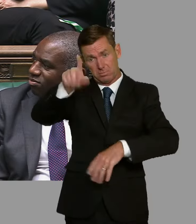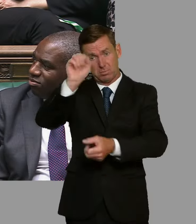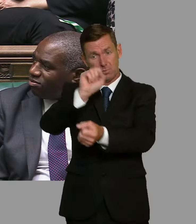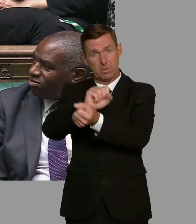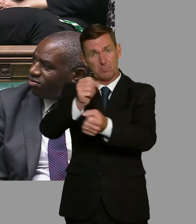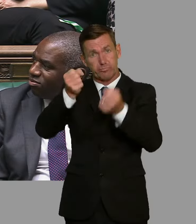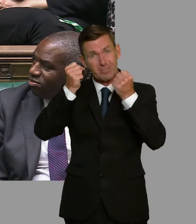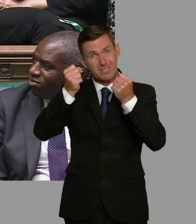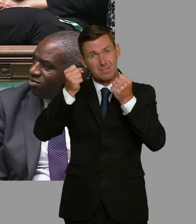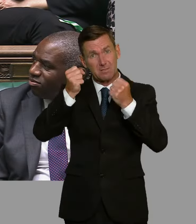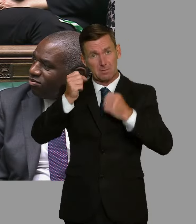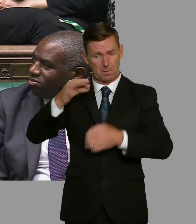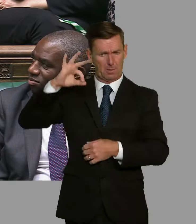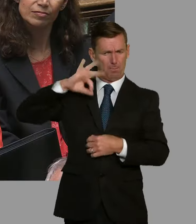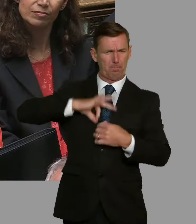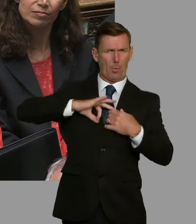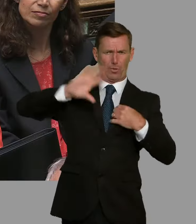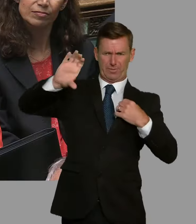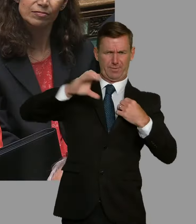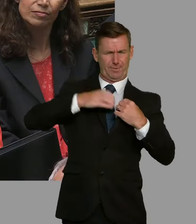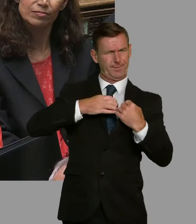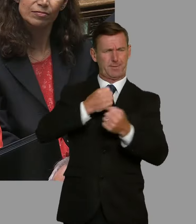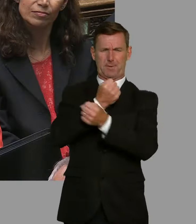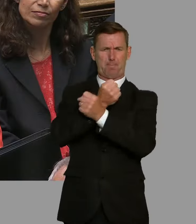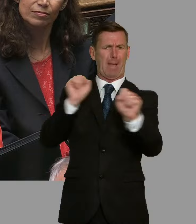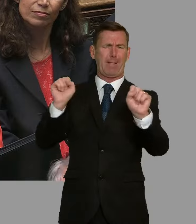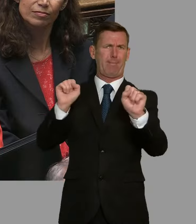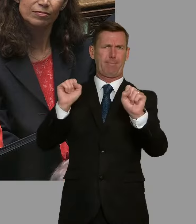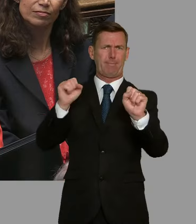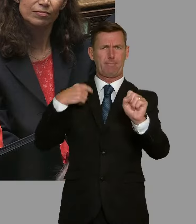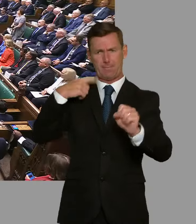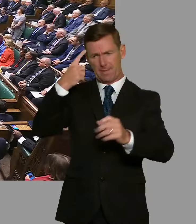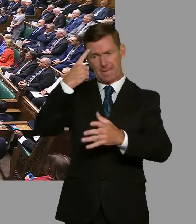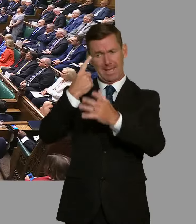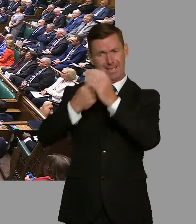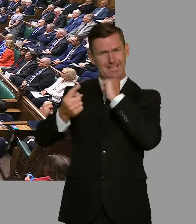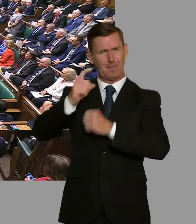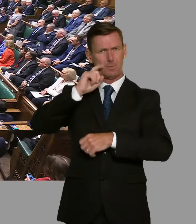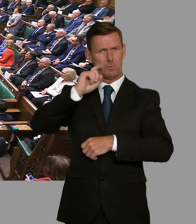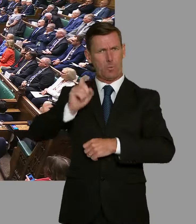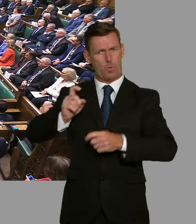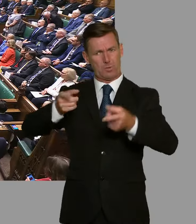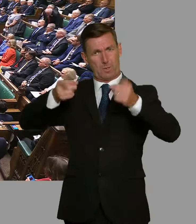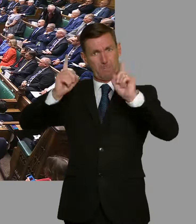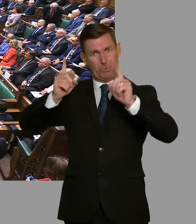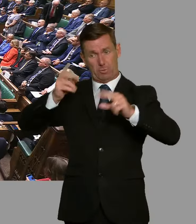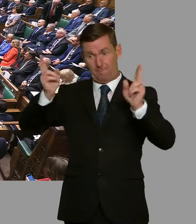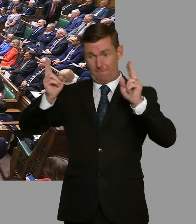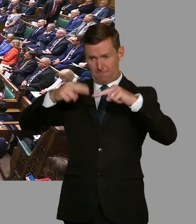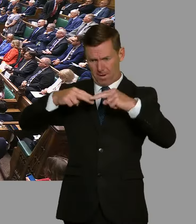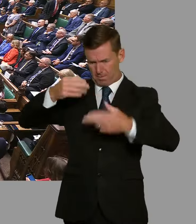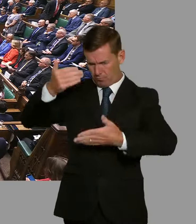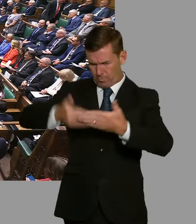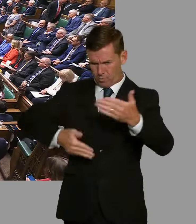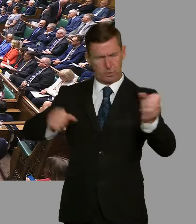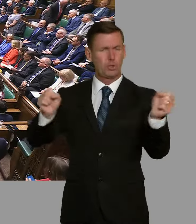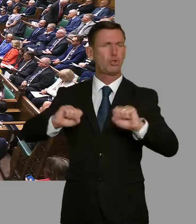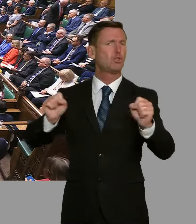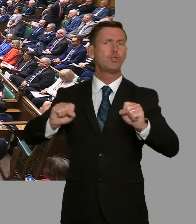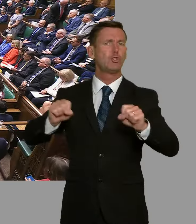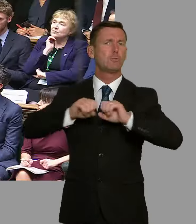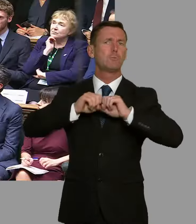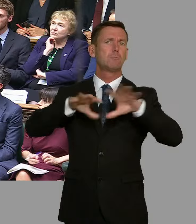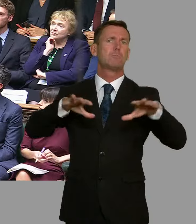in full following the publication of the final report. David Taylor. Thank you, Mr Speaker. The proposed Hemel